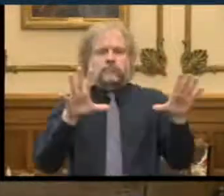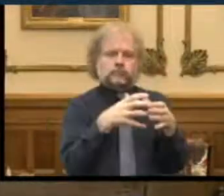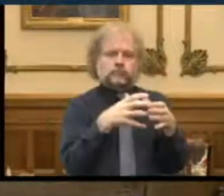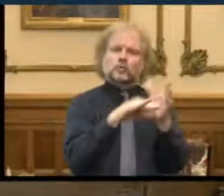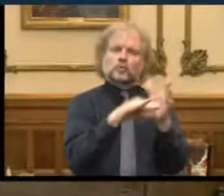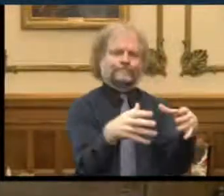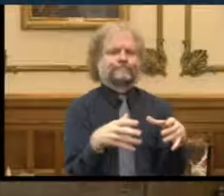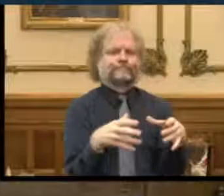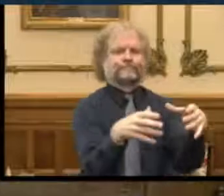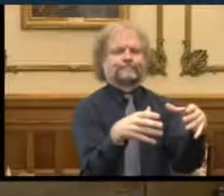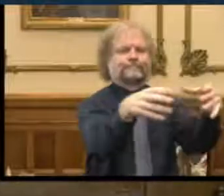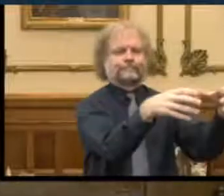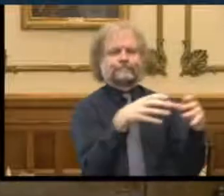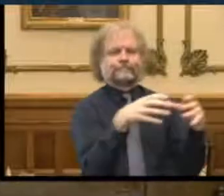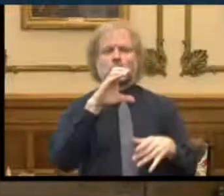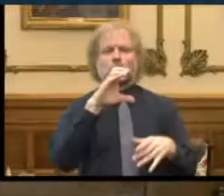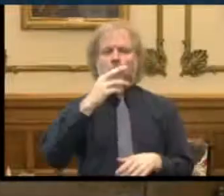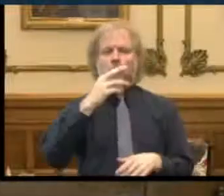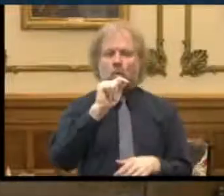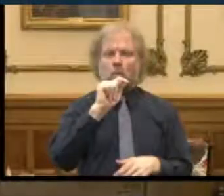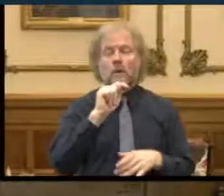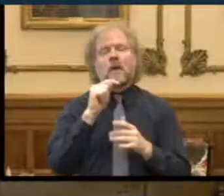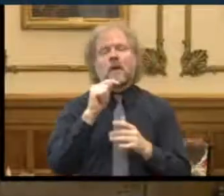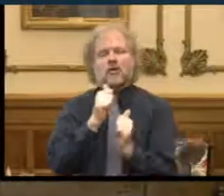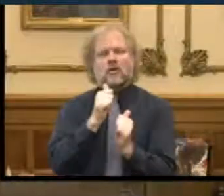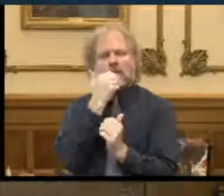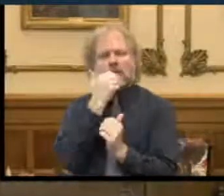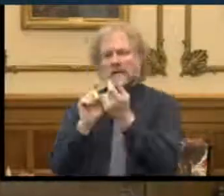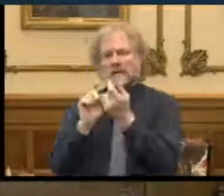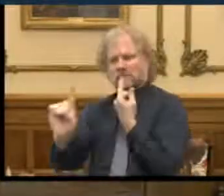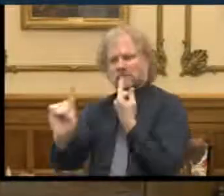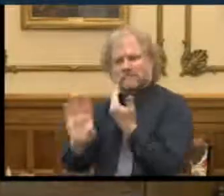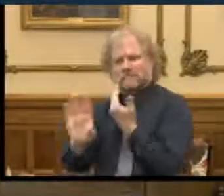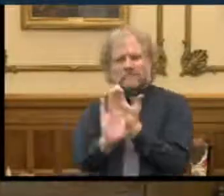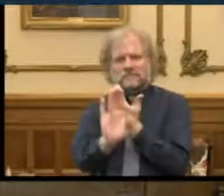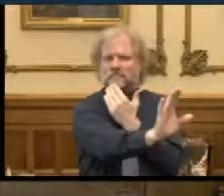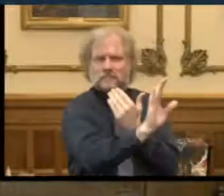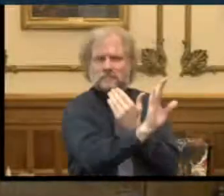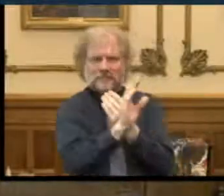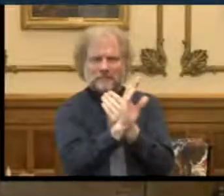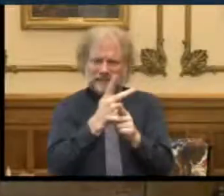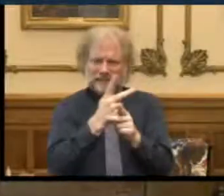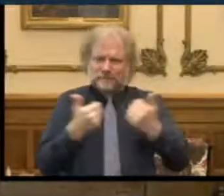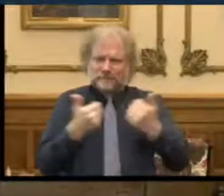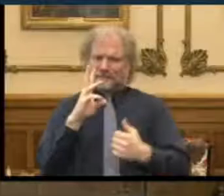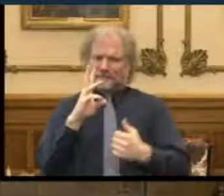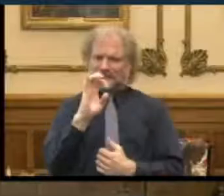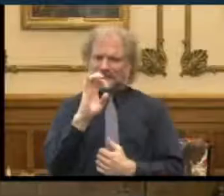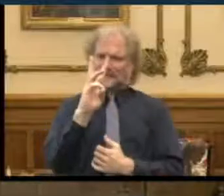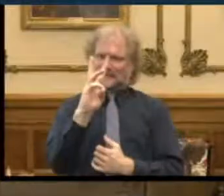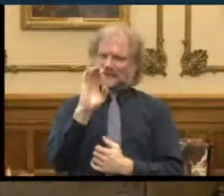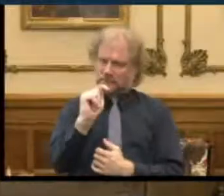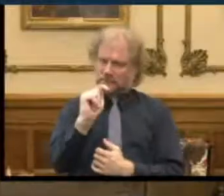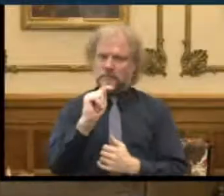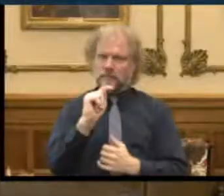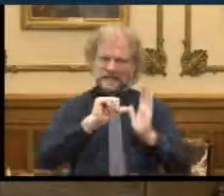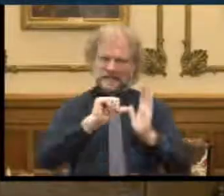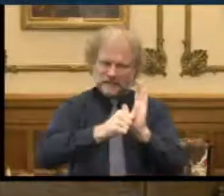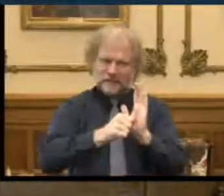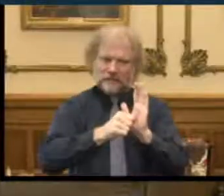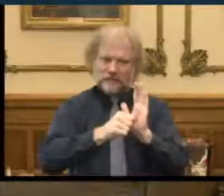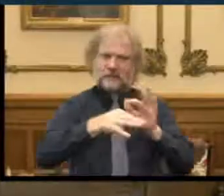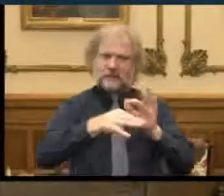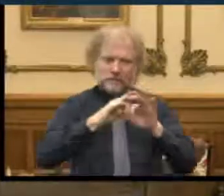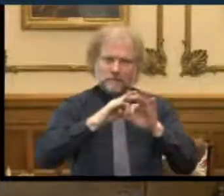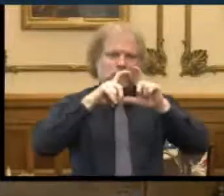by doing the very best you can to socially distance those students 6 feet apart, by emphasizing the need to have